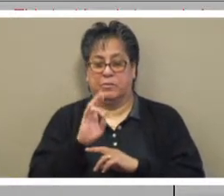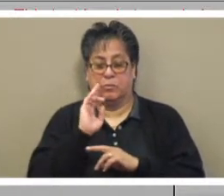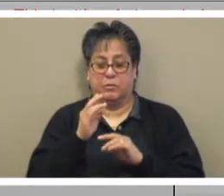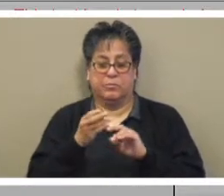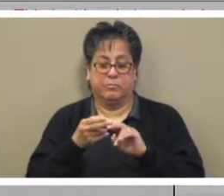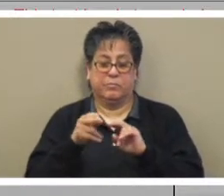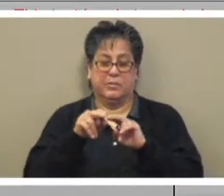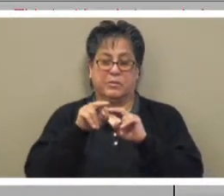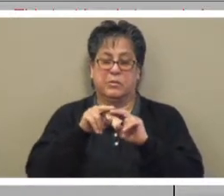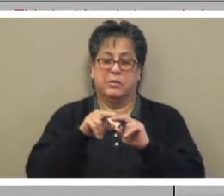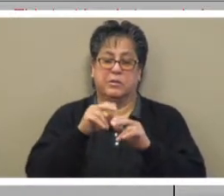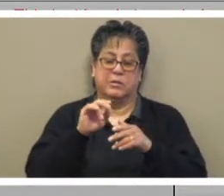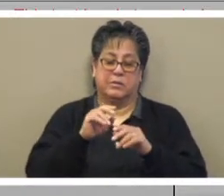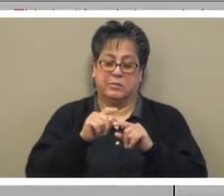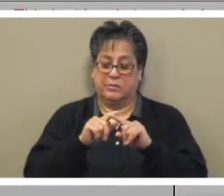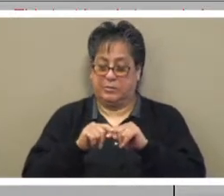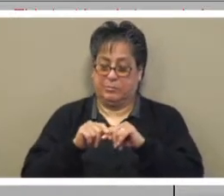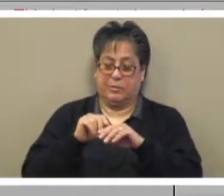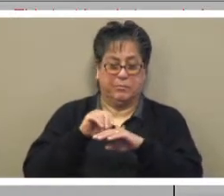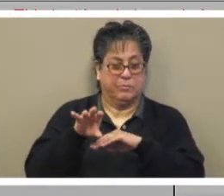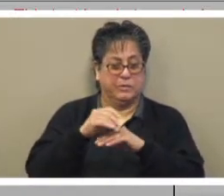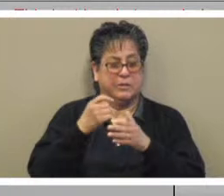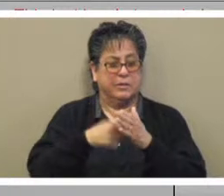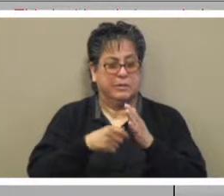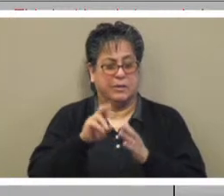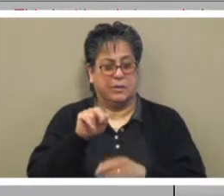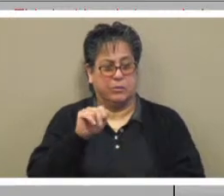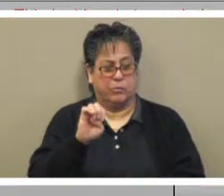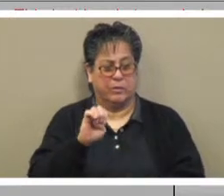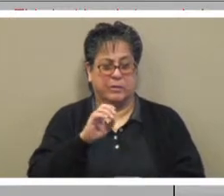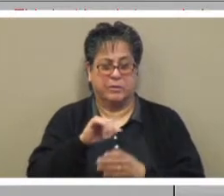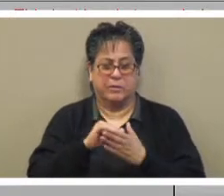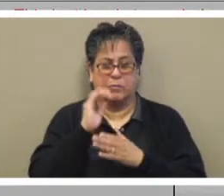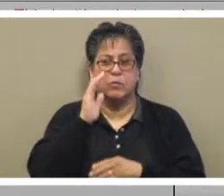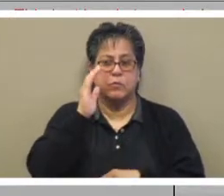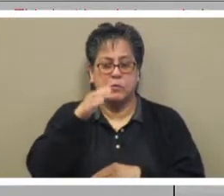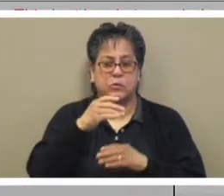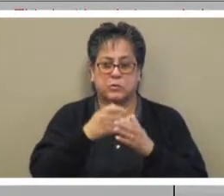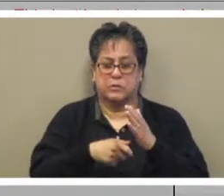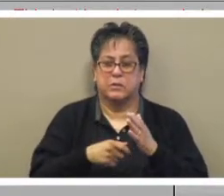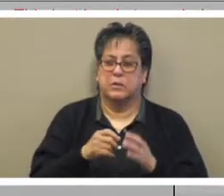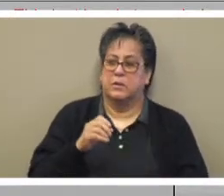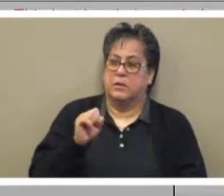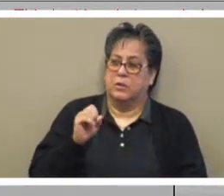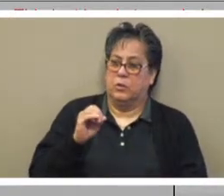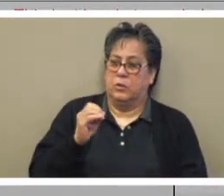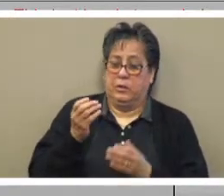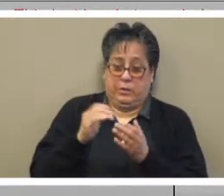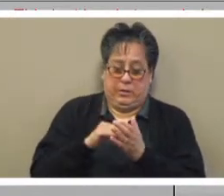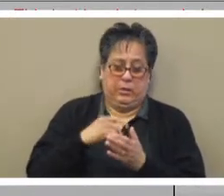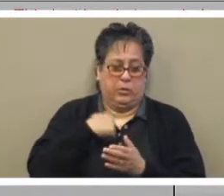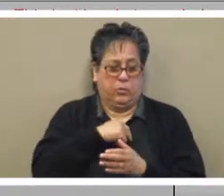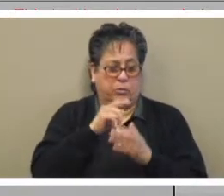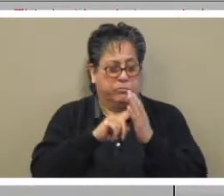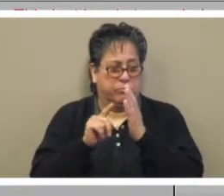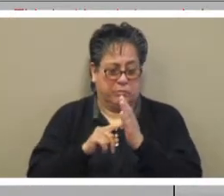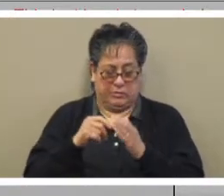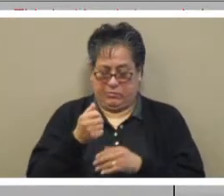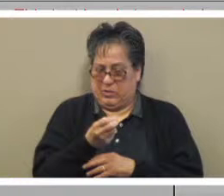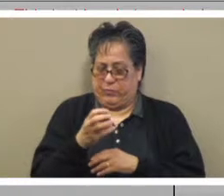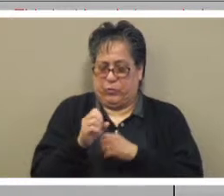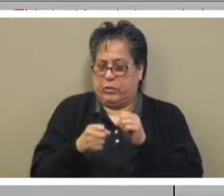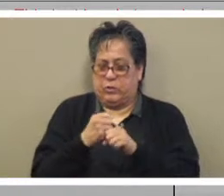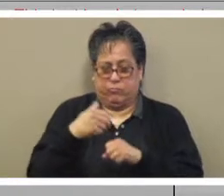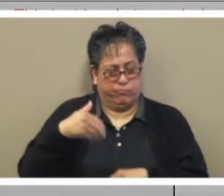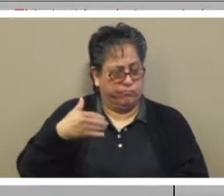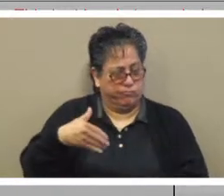I'll show you the impact on the tax rate, and so it really helps minimize and smooth out that future year tax rate. Again, as we're looking to the next several years and not just focused